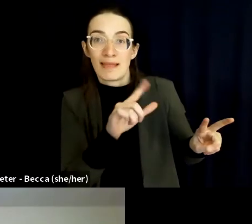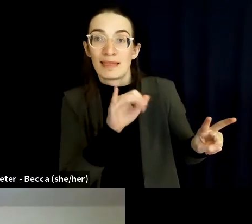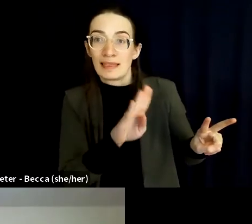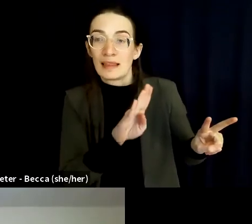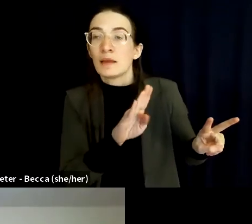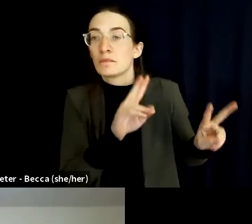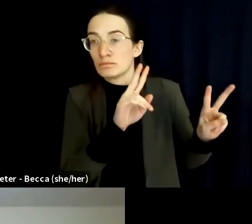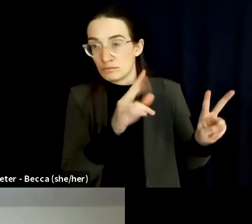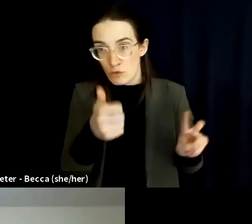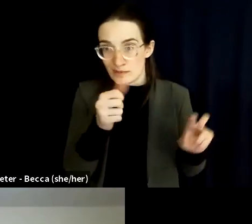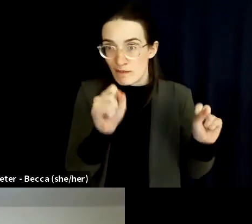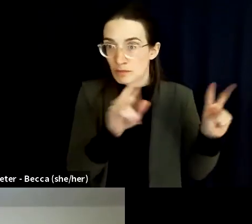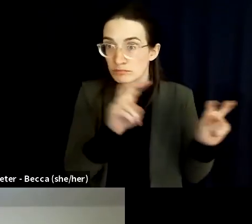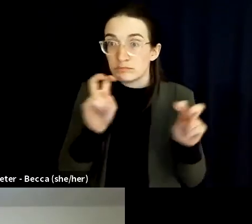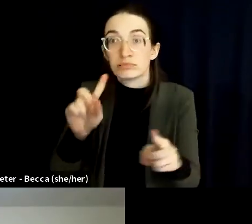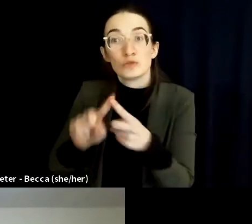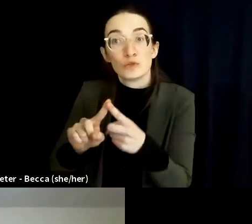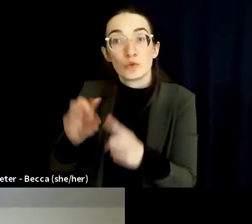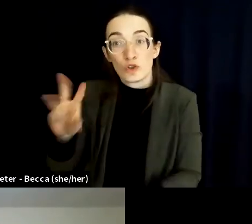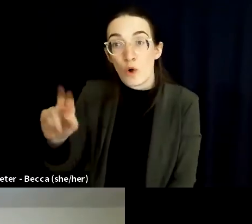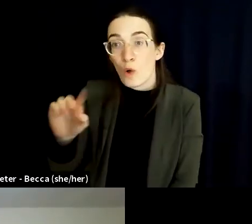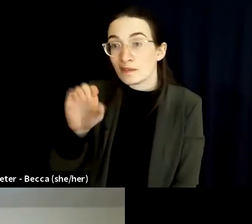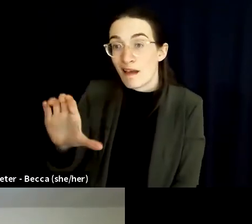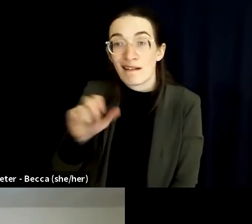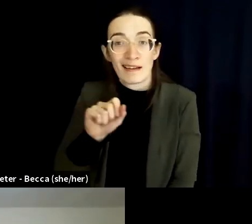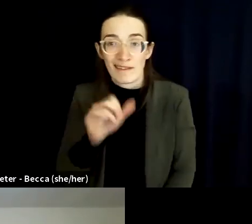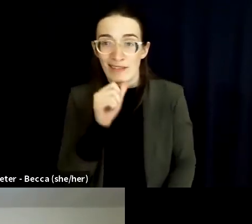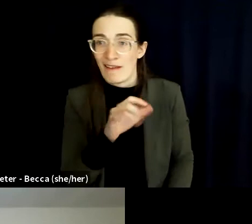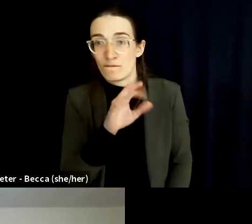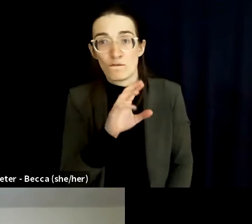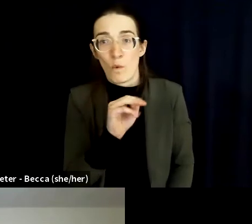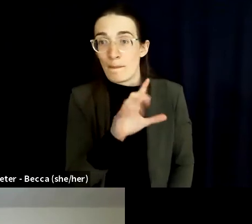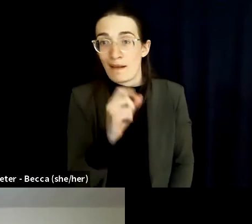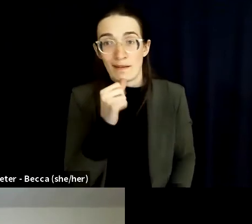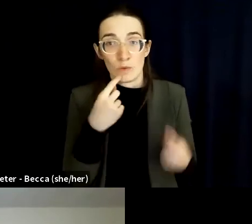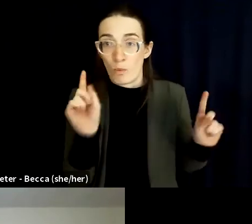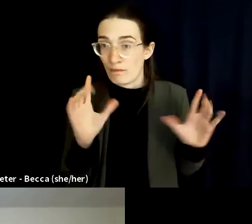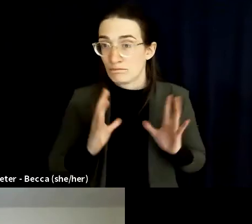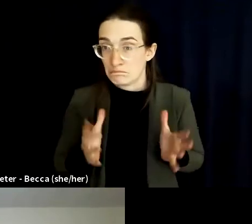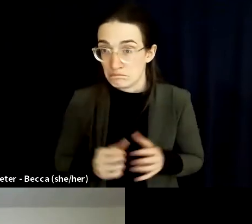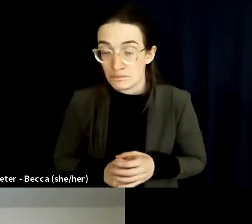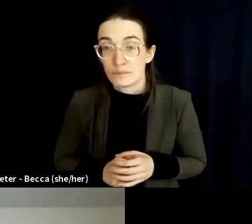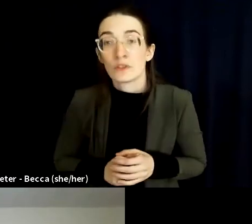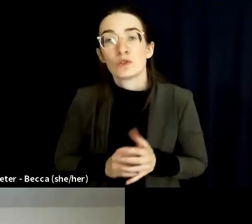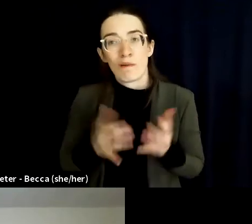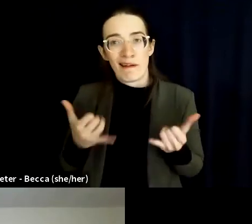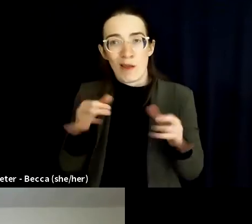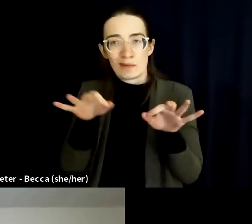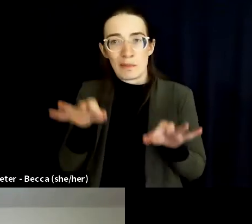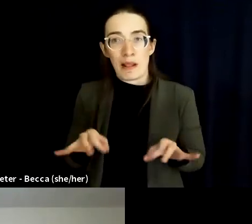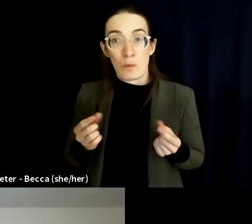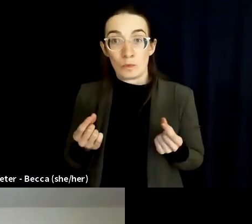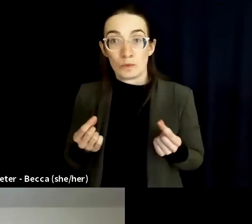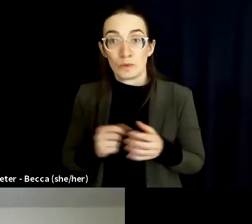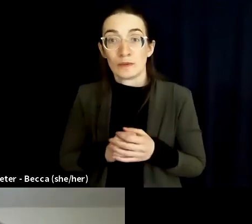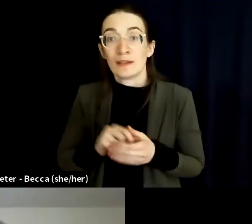if you want, if the Word doc doesn't work for you. So I'll do that in just a second here, but I'll explain the instructions. So if you've